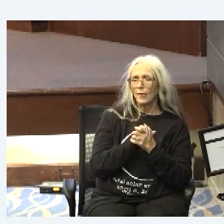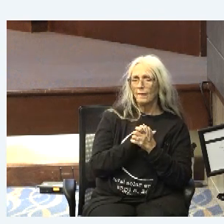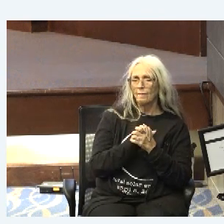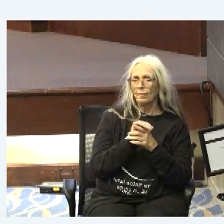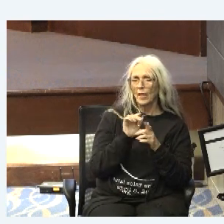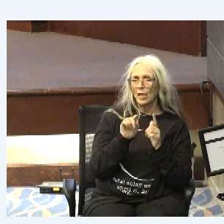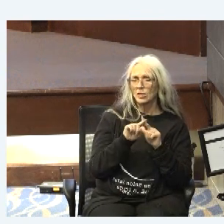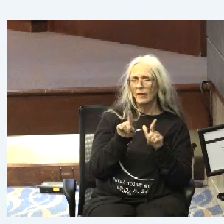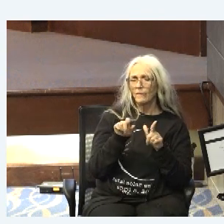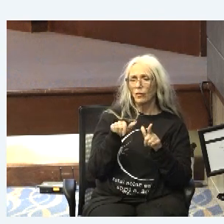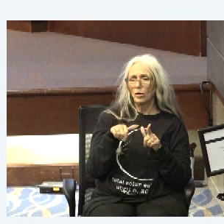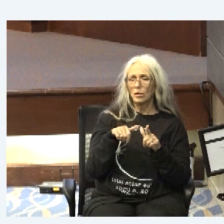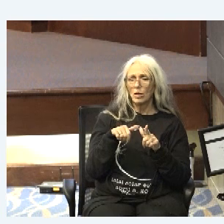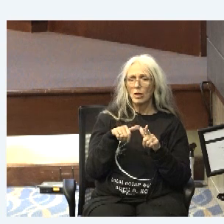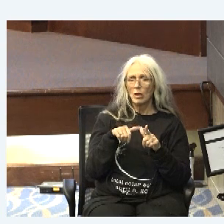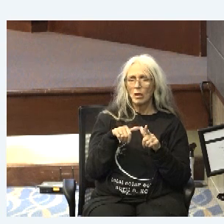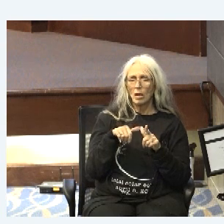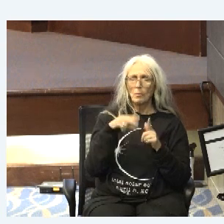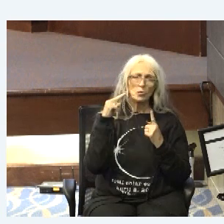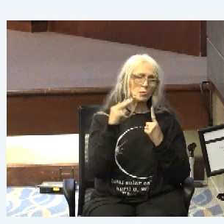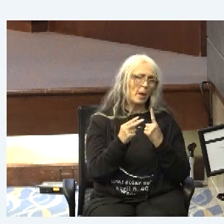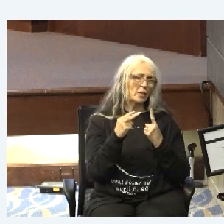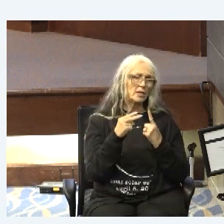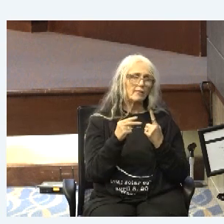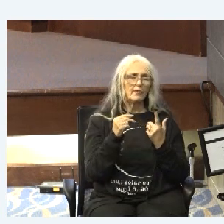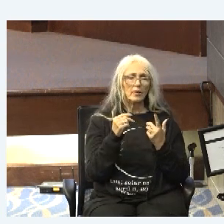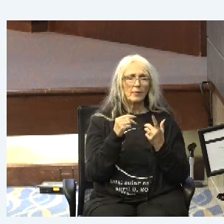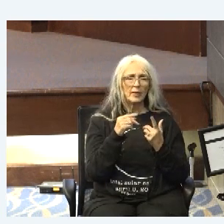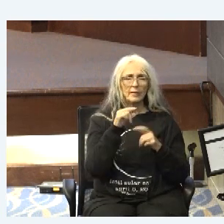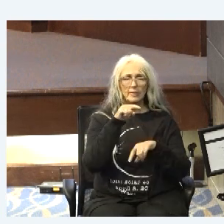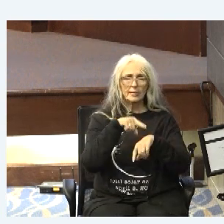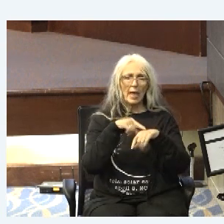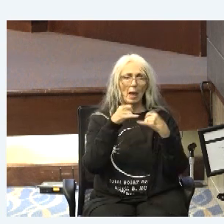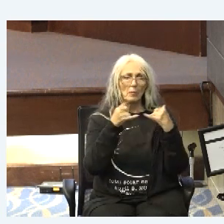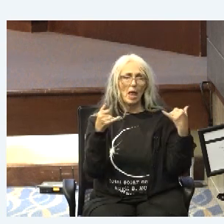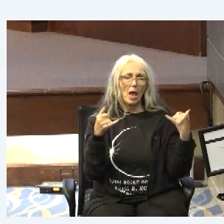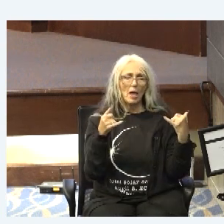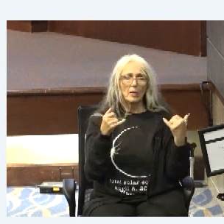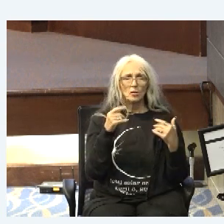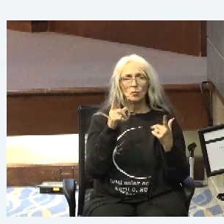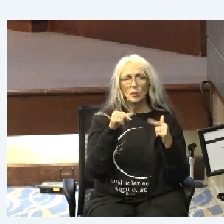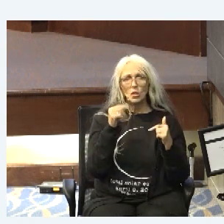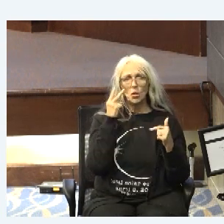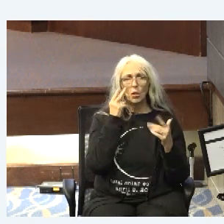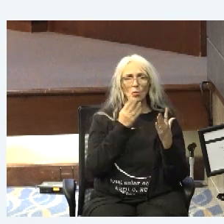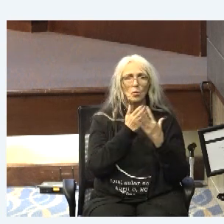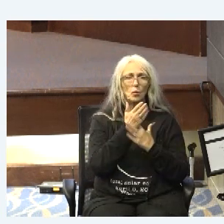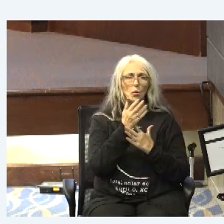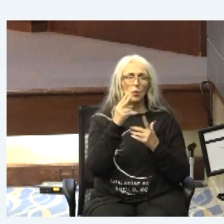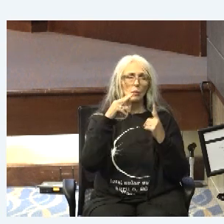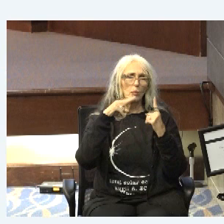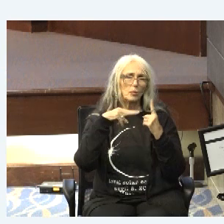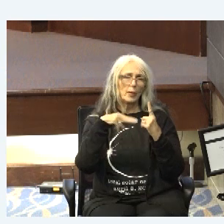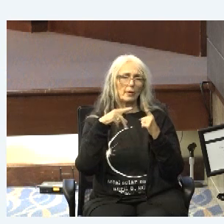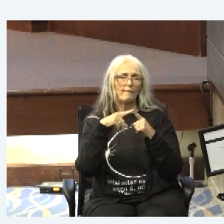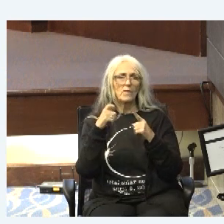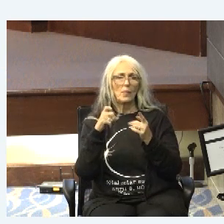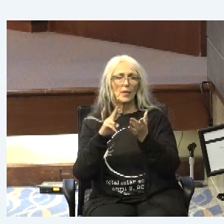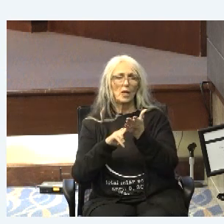Different way to look at the timeline is through the milestones of the general contractor, and